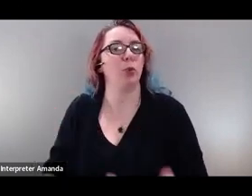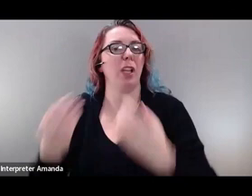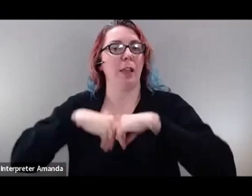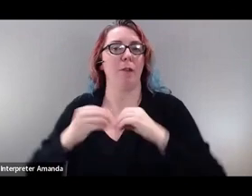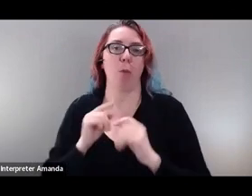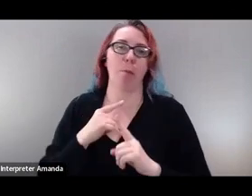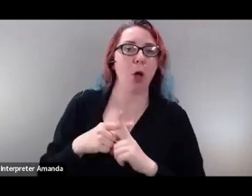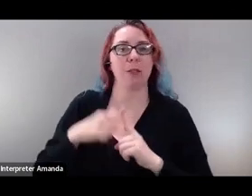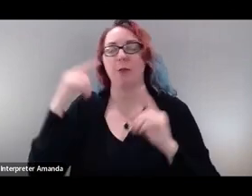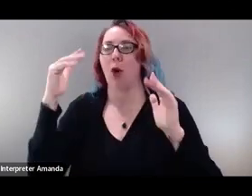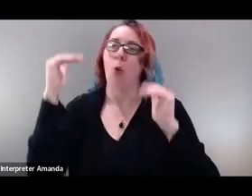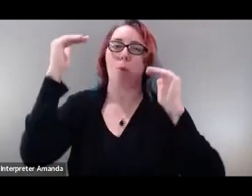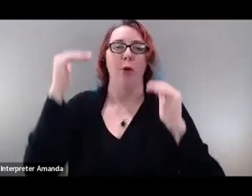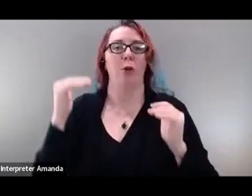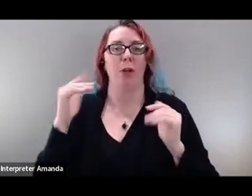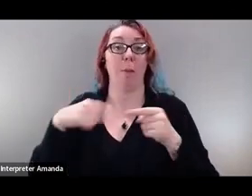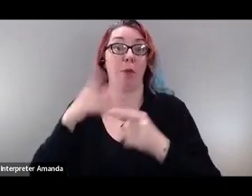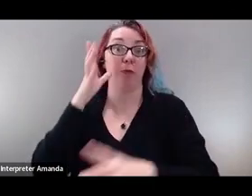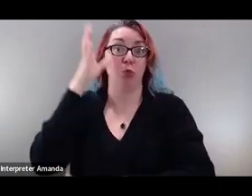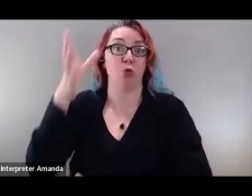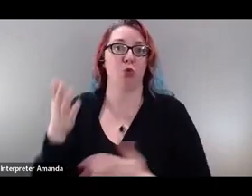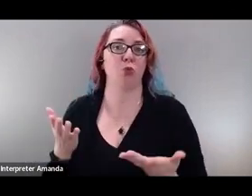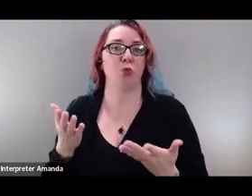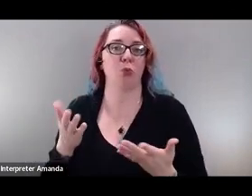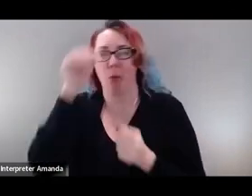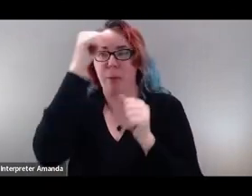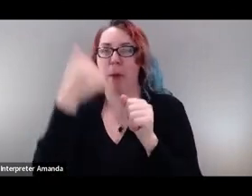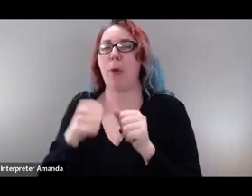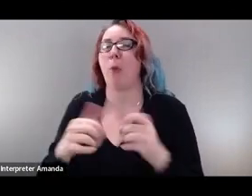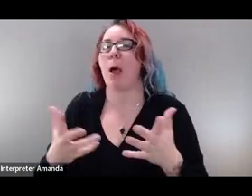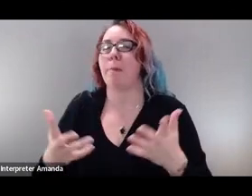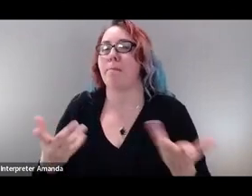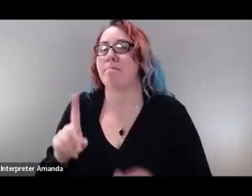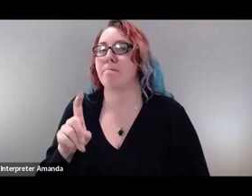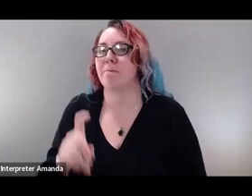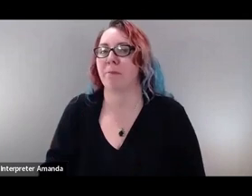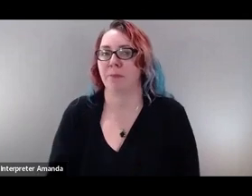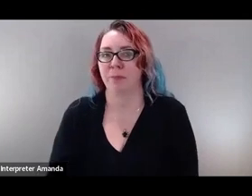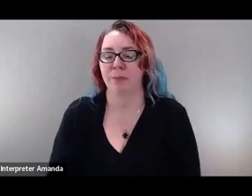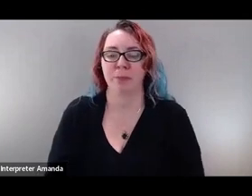hope into the future of digital transformation in the art sector.